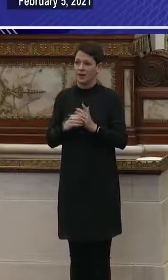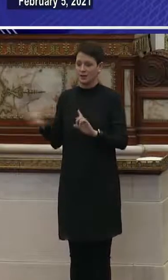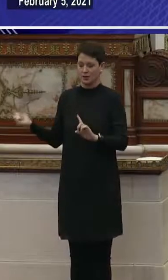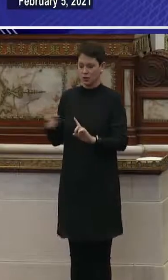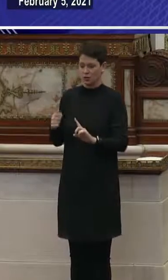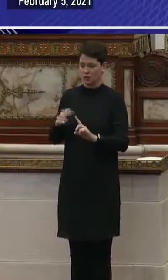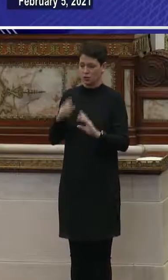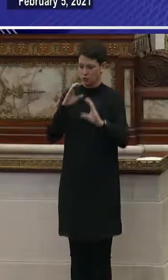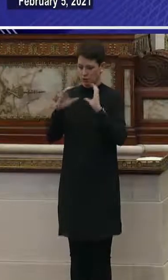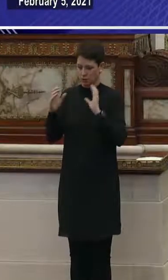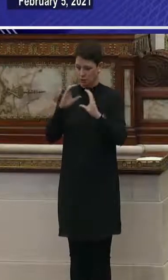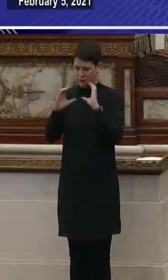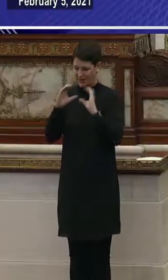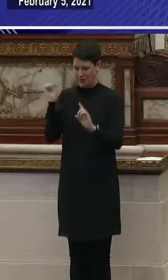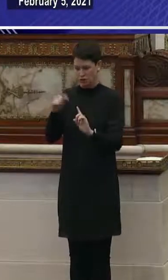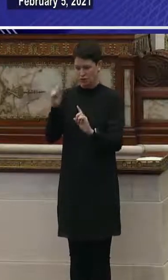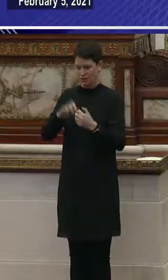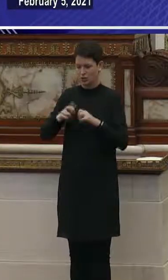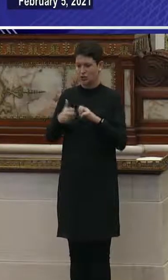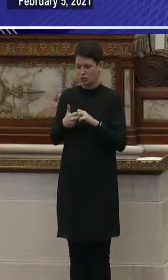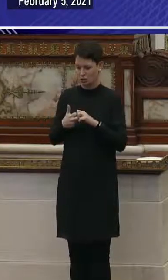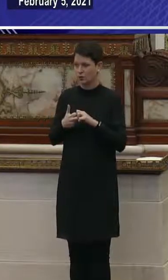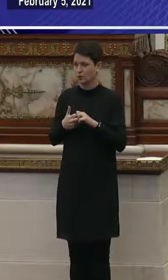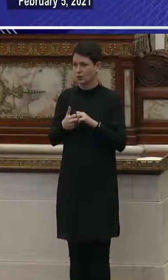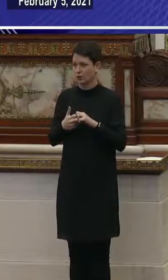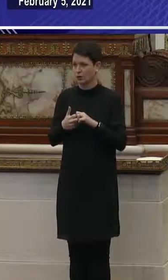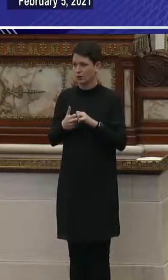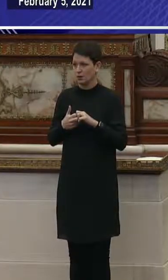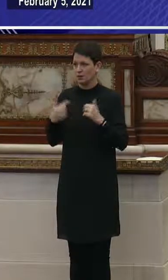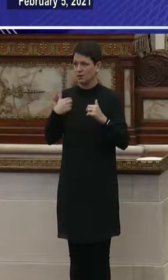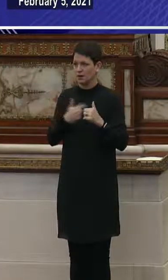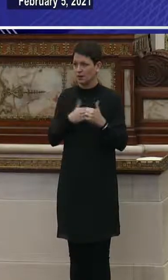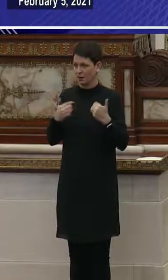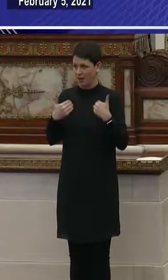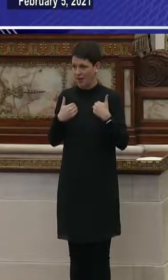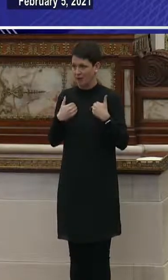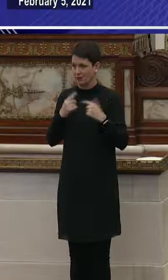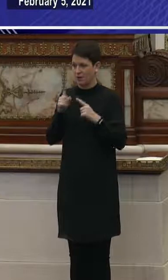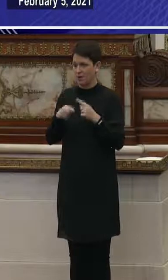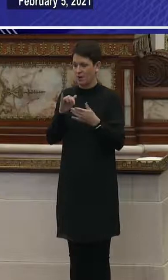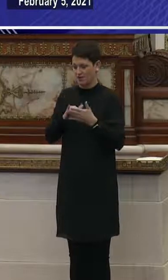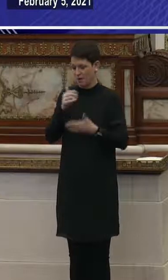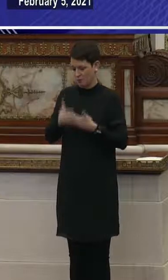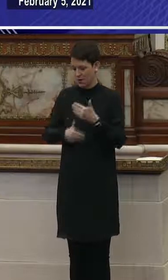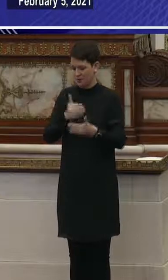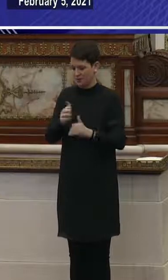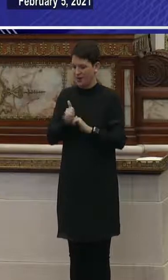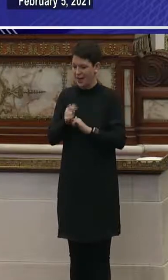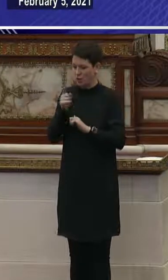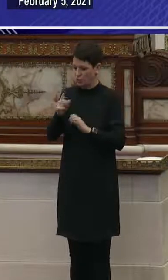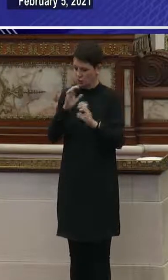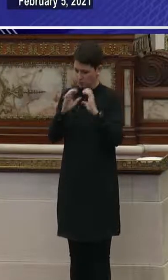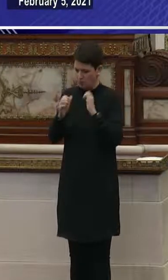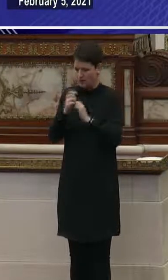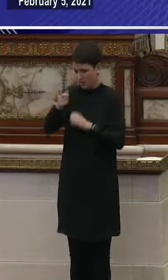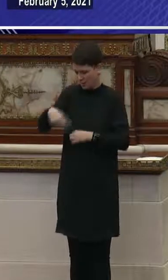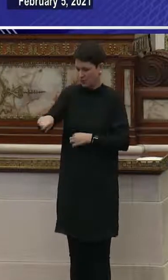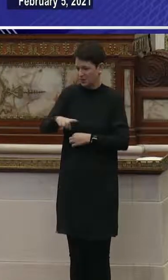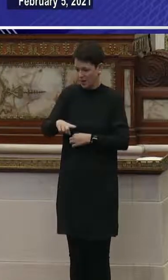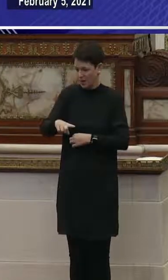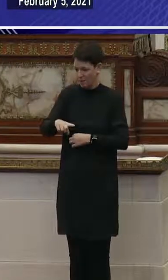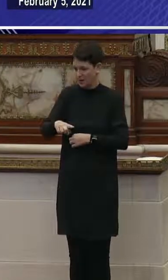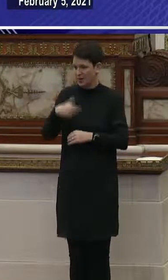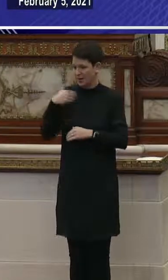a communication issue that we're currently having around this process. How are you communicating with them on